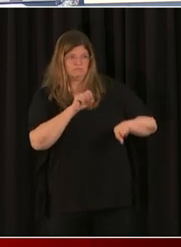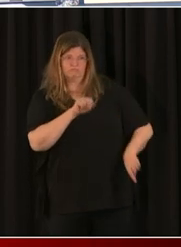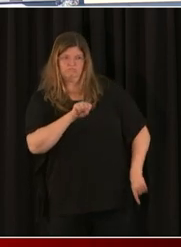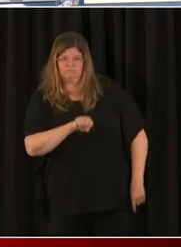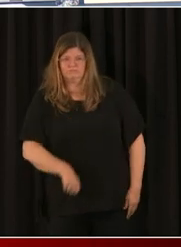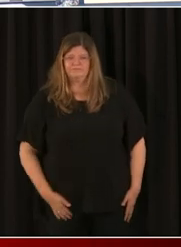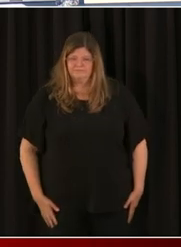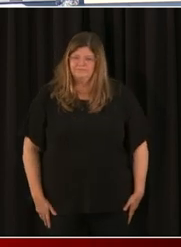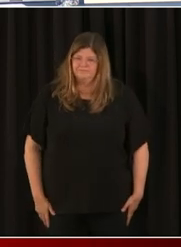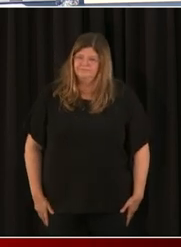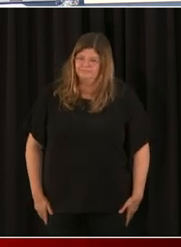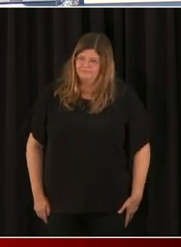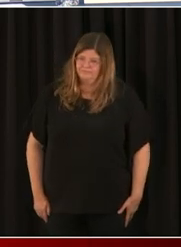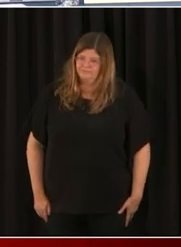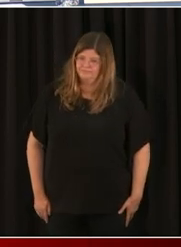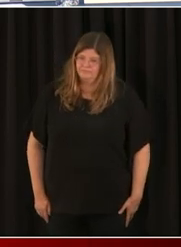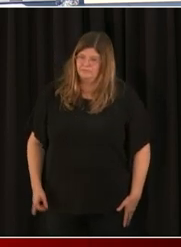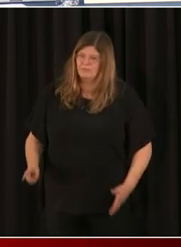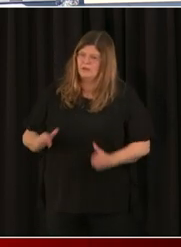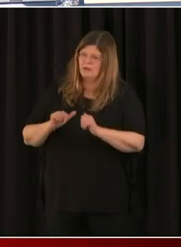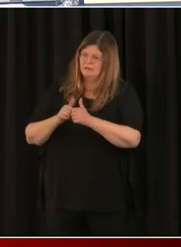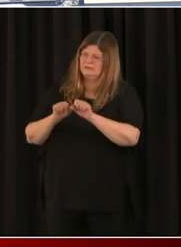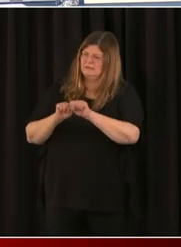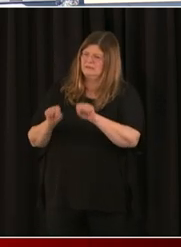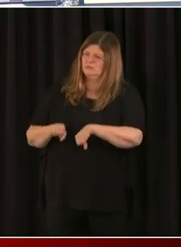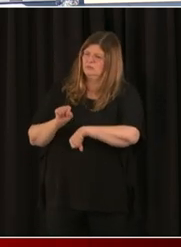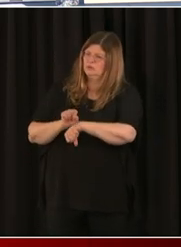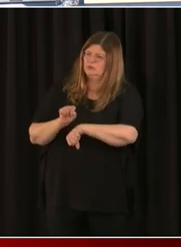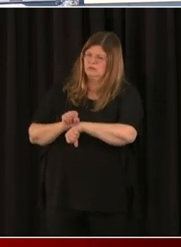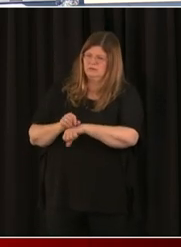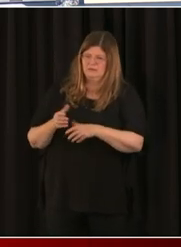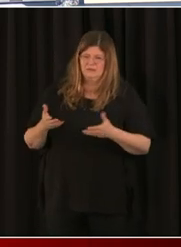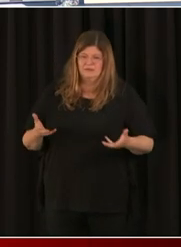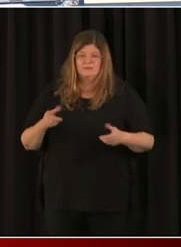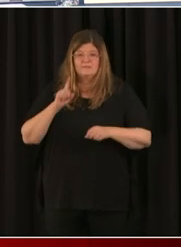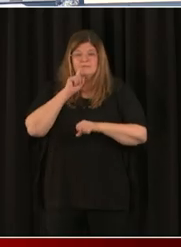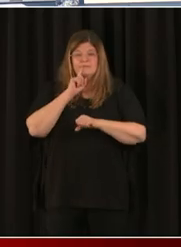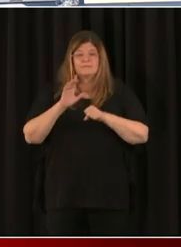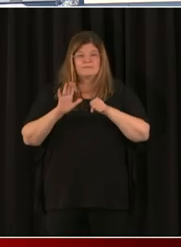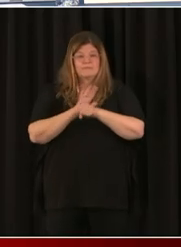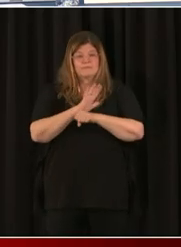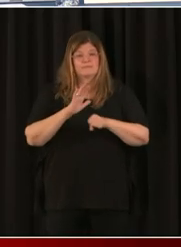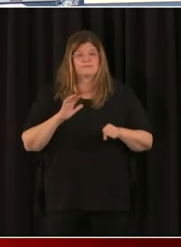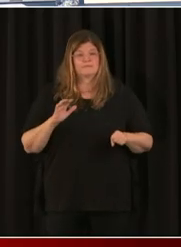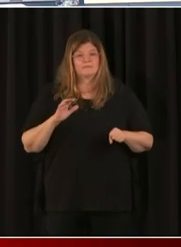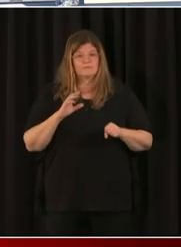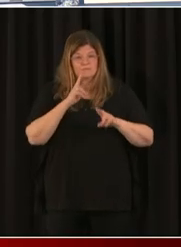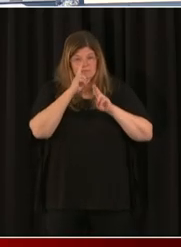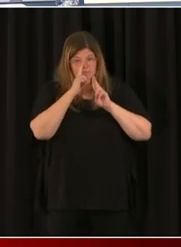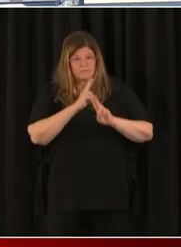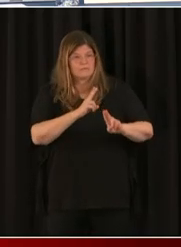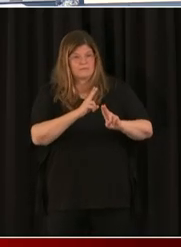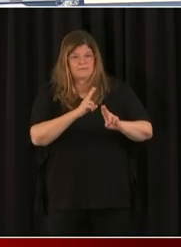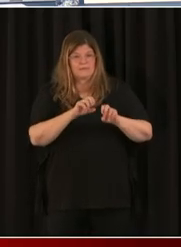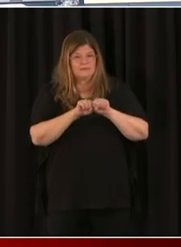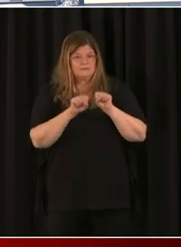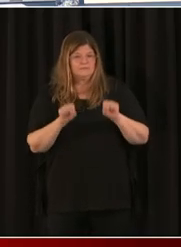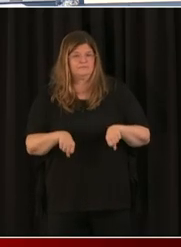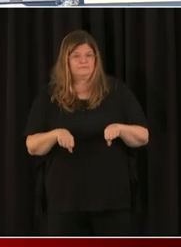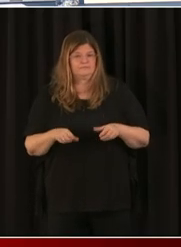question about the way the system is working. It appears to be completely on the honor system. People anecdotally that I have talked to who have received the